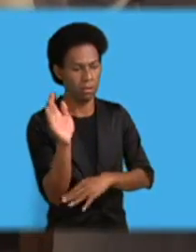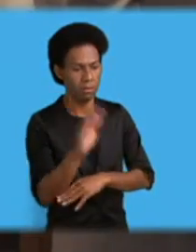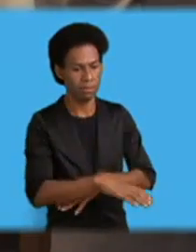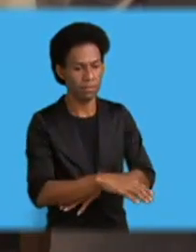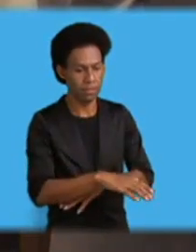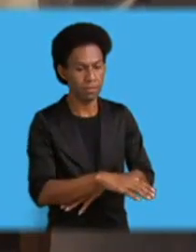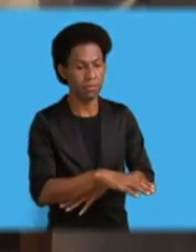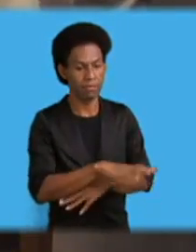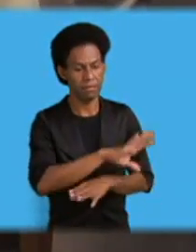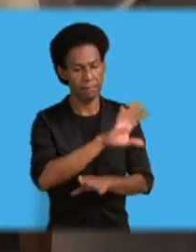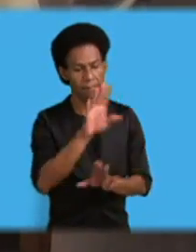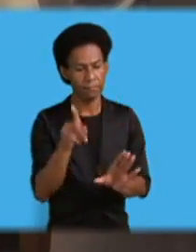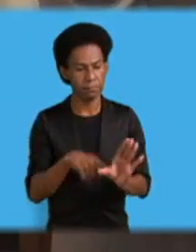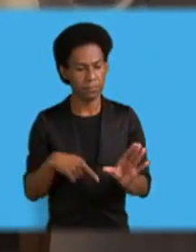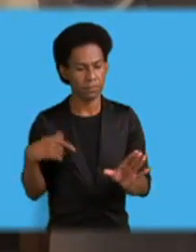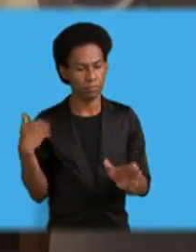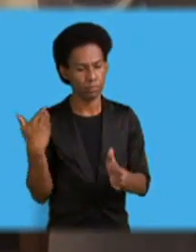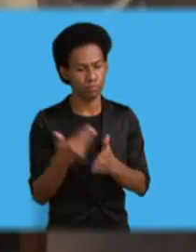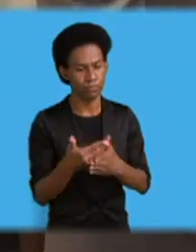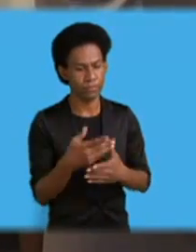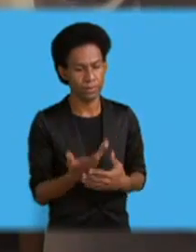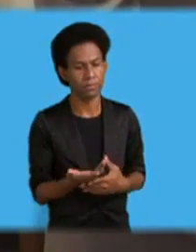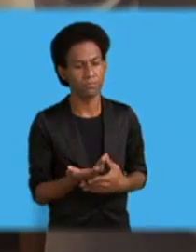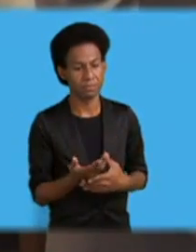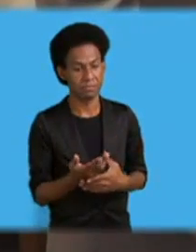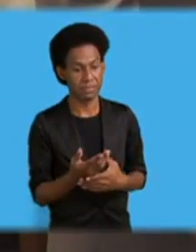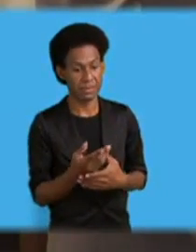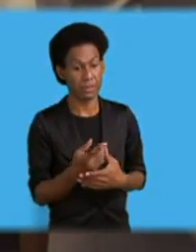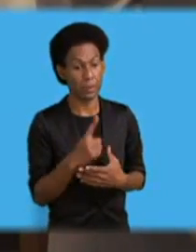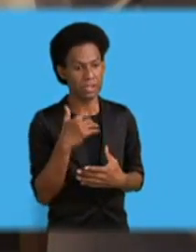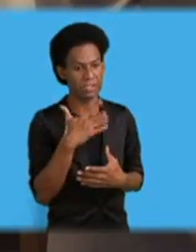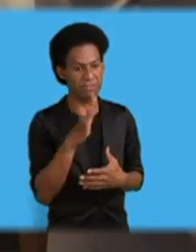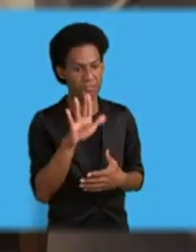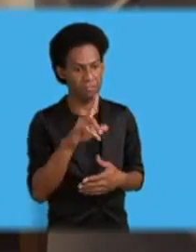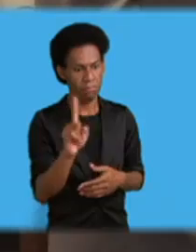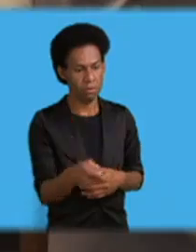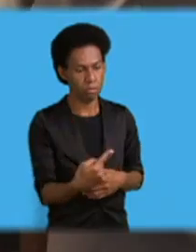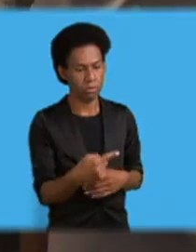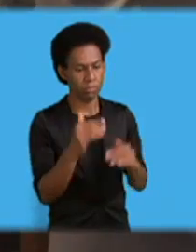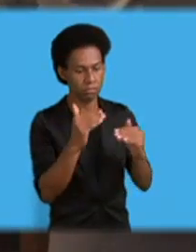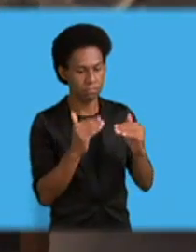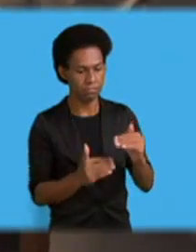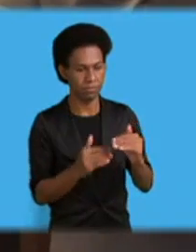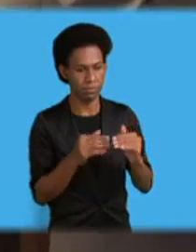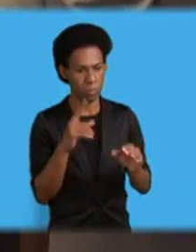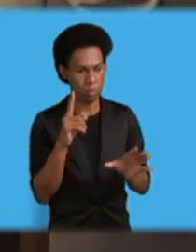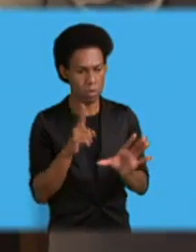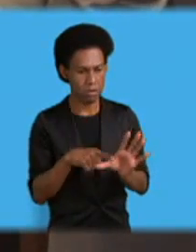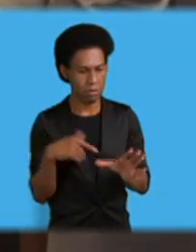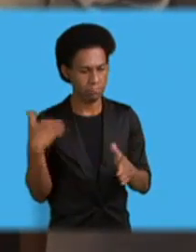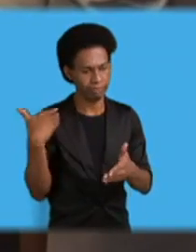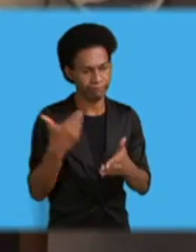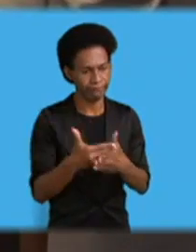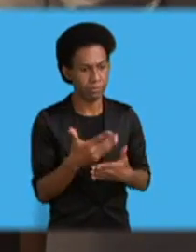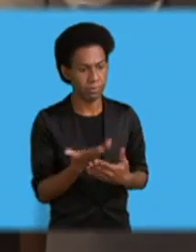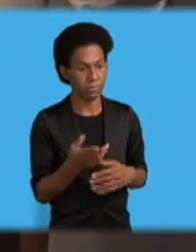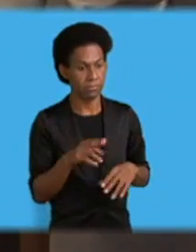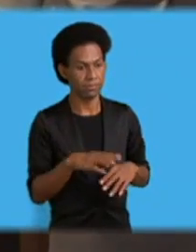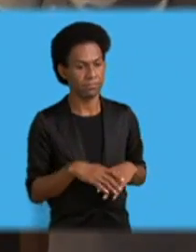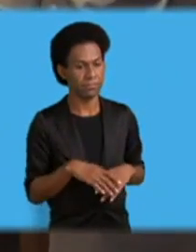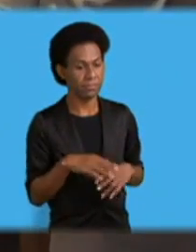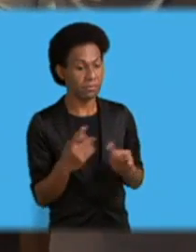300,000 to 175,000 cubic meter per annum. to Fiji Hardwood Corporation, just